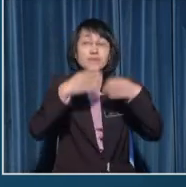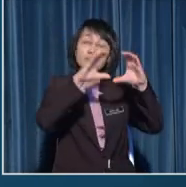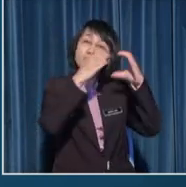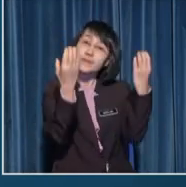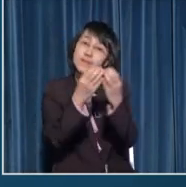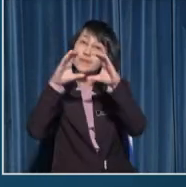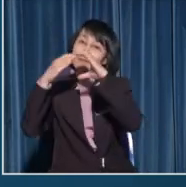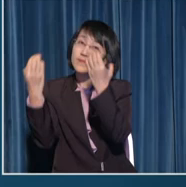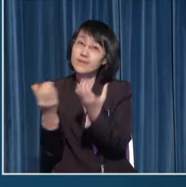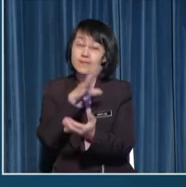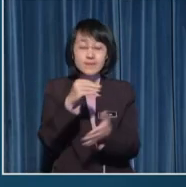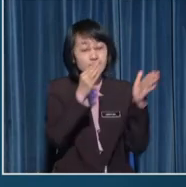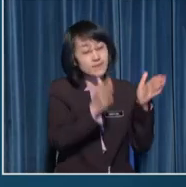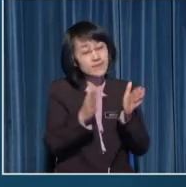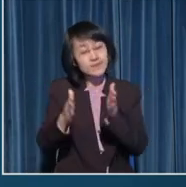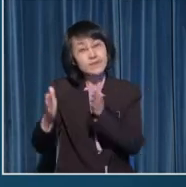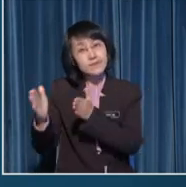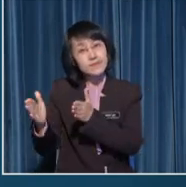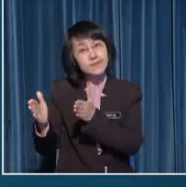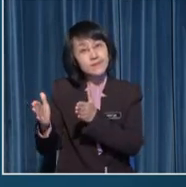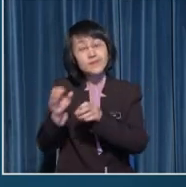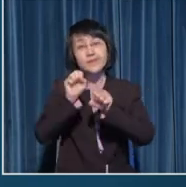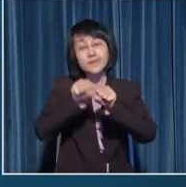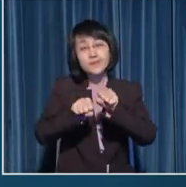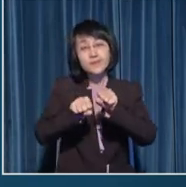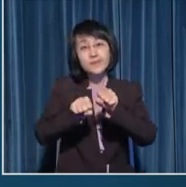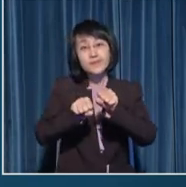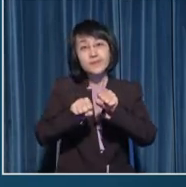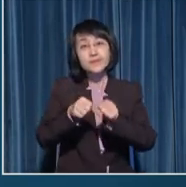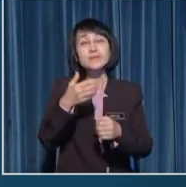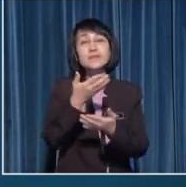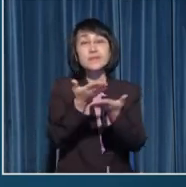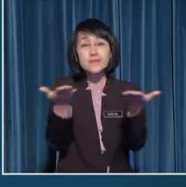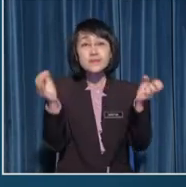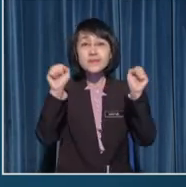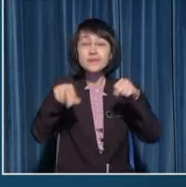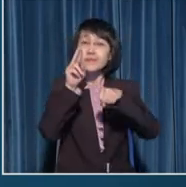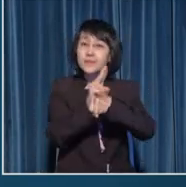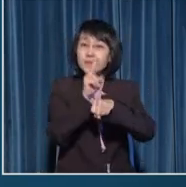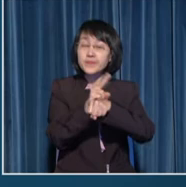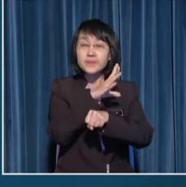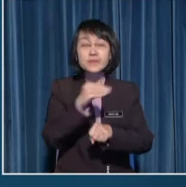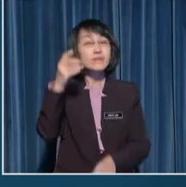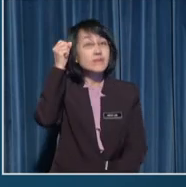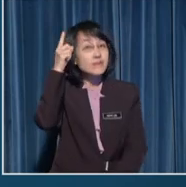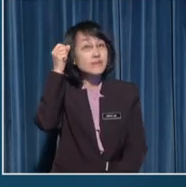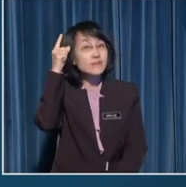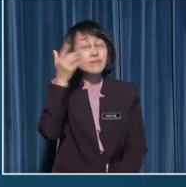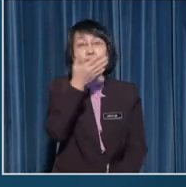classify and sort them so that you can use and understand them